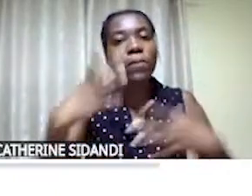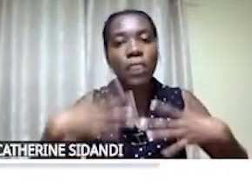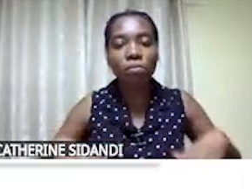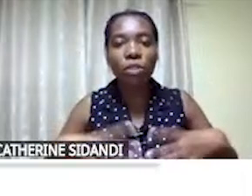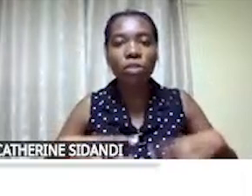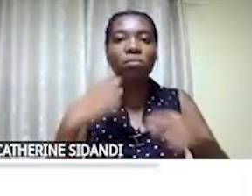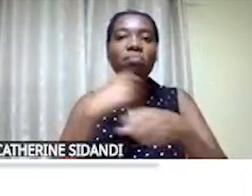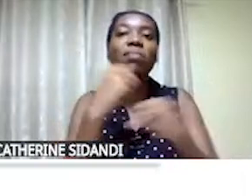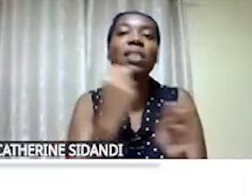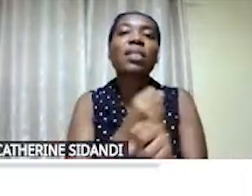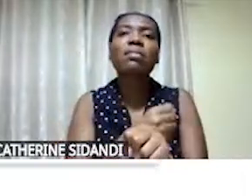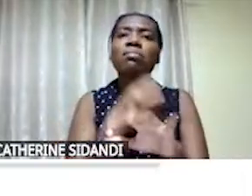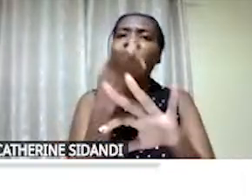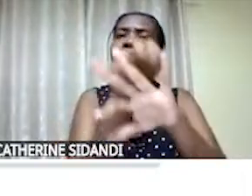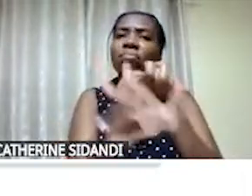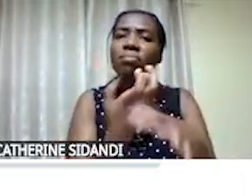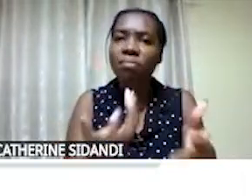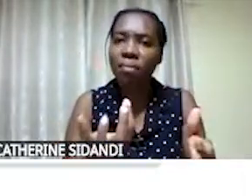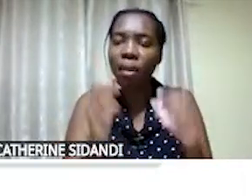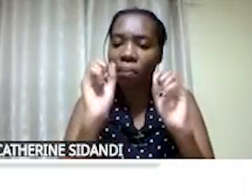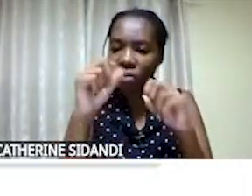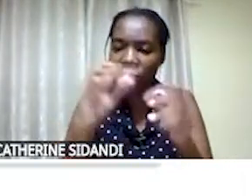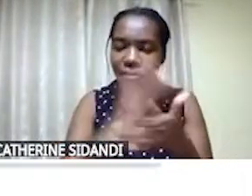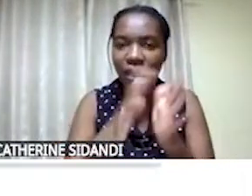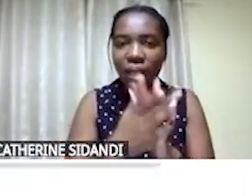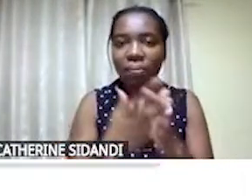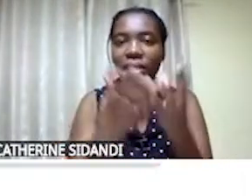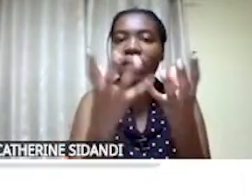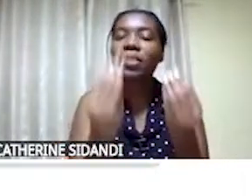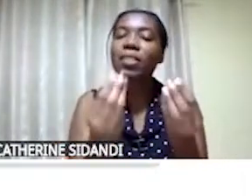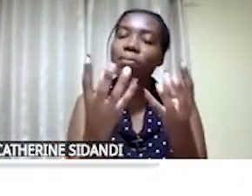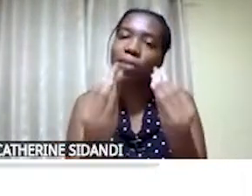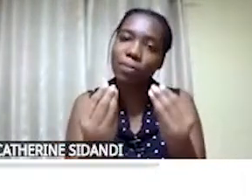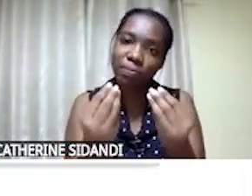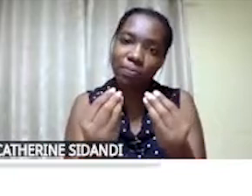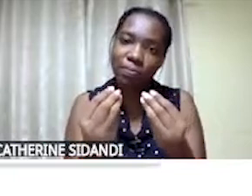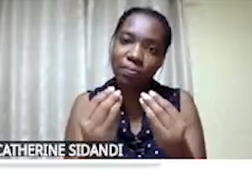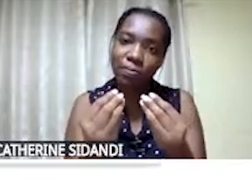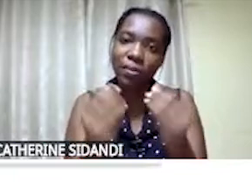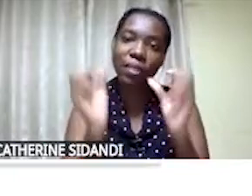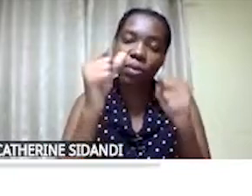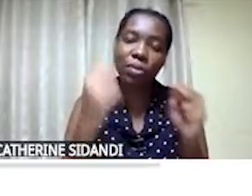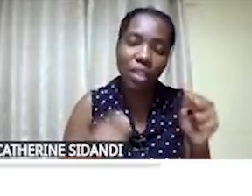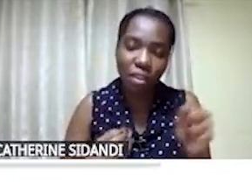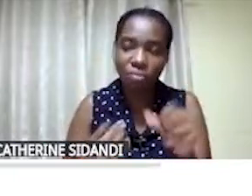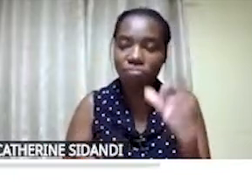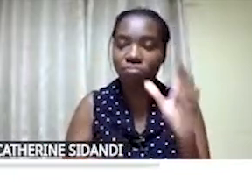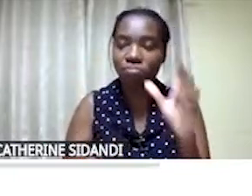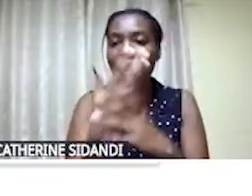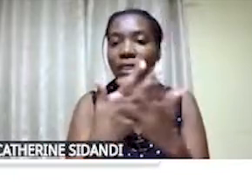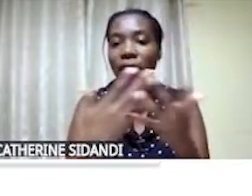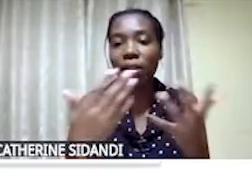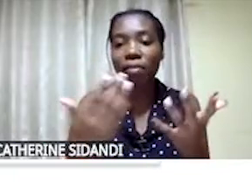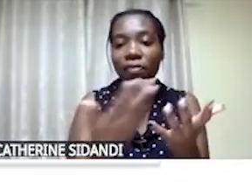it, like I mentioned, it could be even in the simplest thing. Yeah, it could be yes in the product or service, but it could just